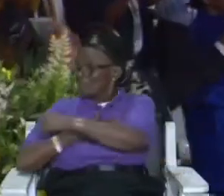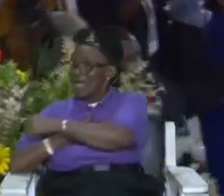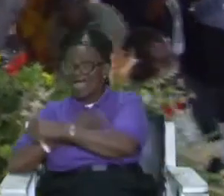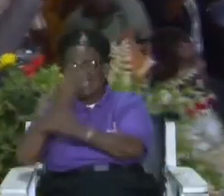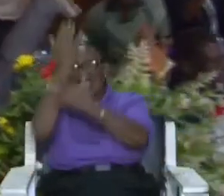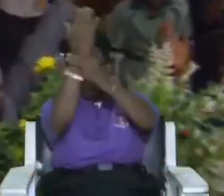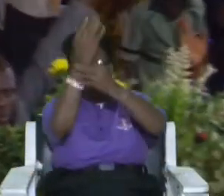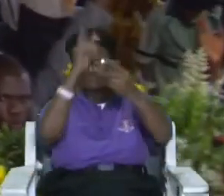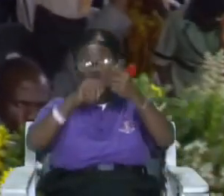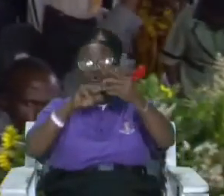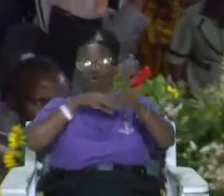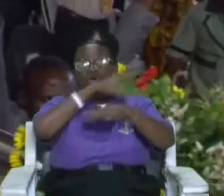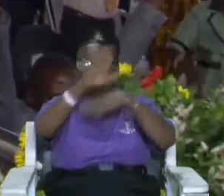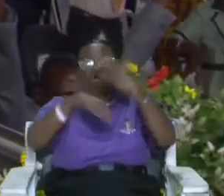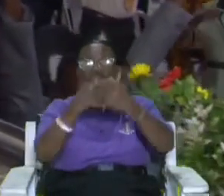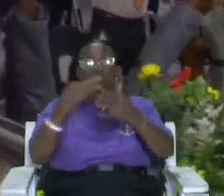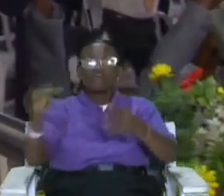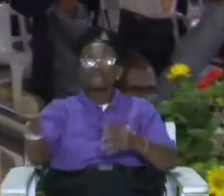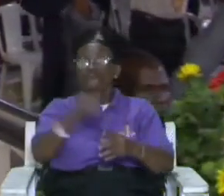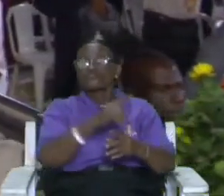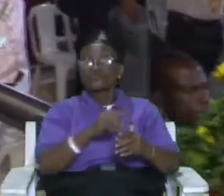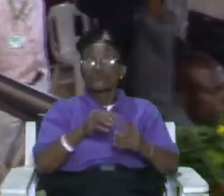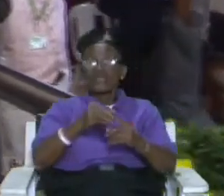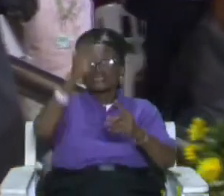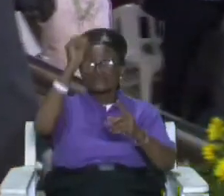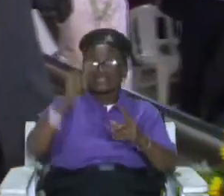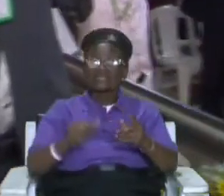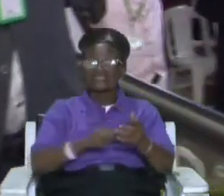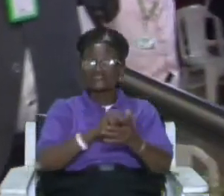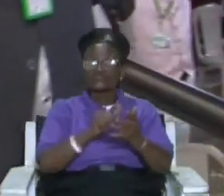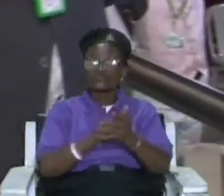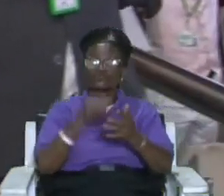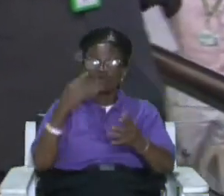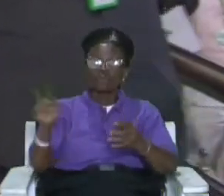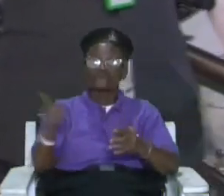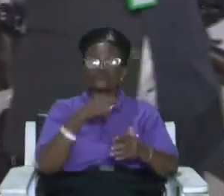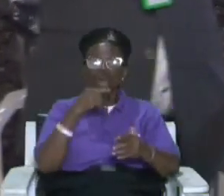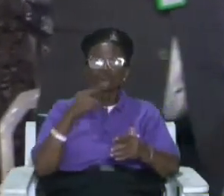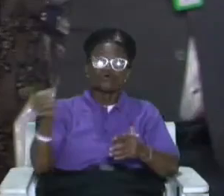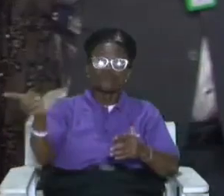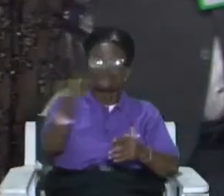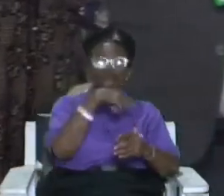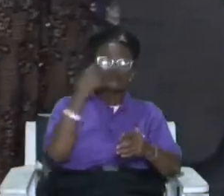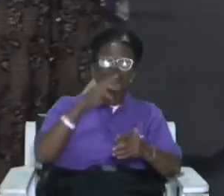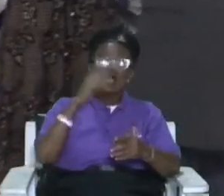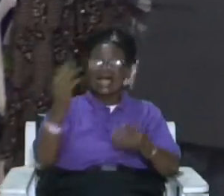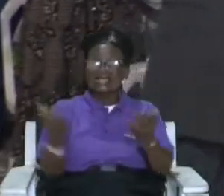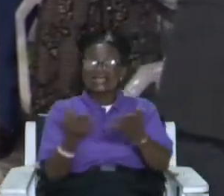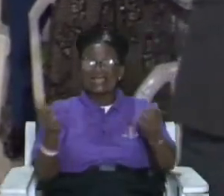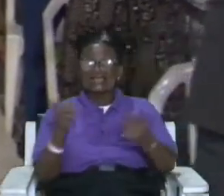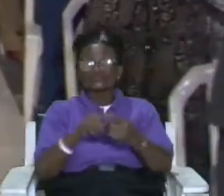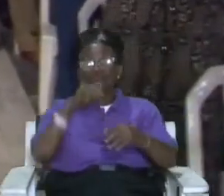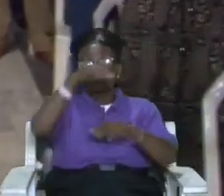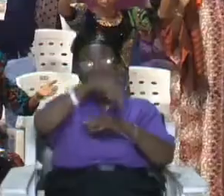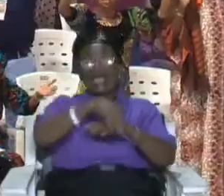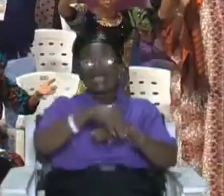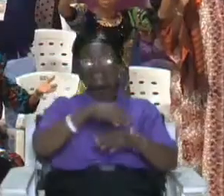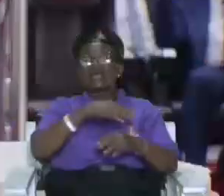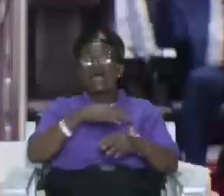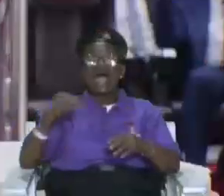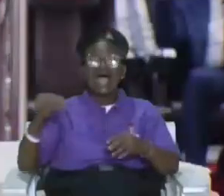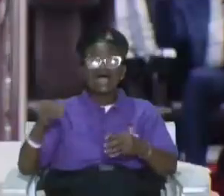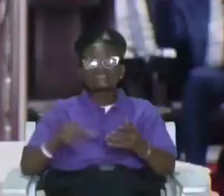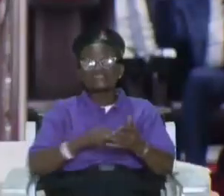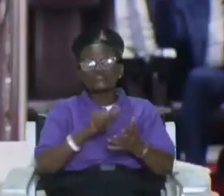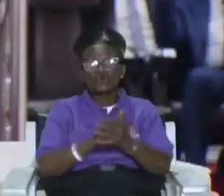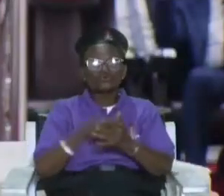particularly those of you who are here tonight, those of you in the overflow in the old arena, and those of you who